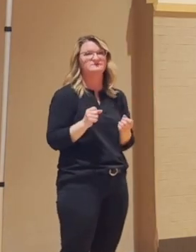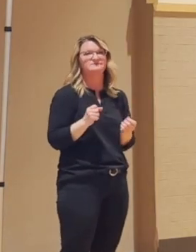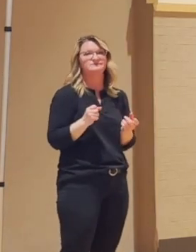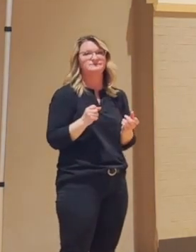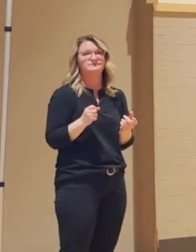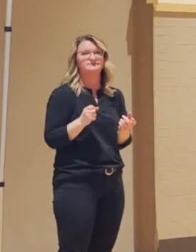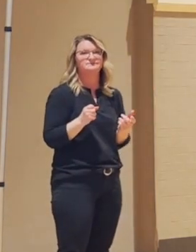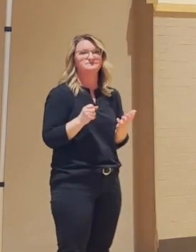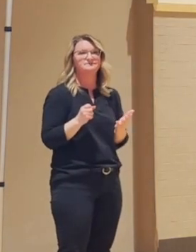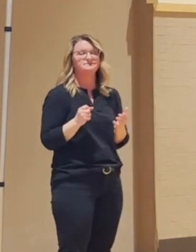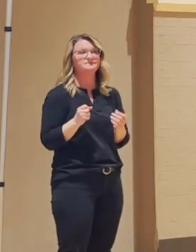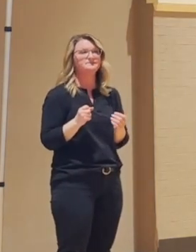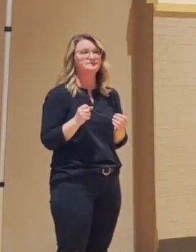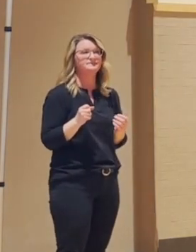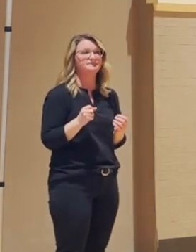looking at